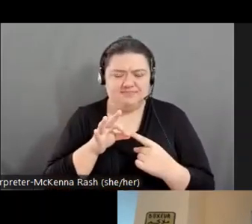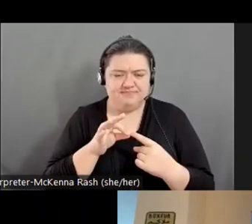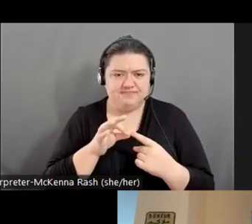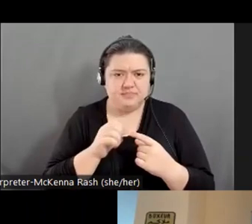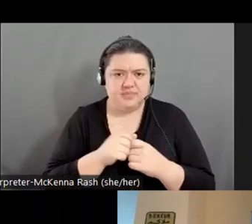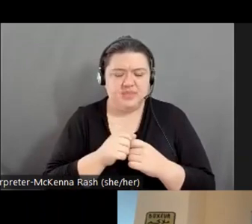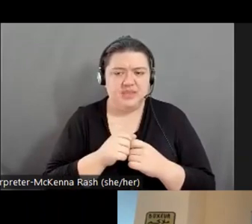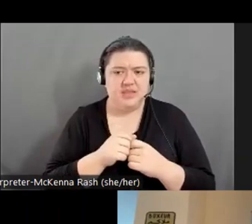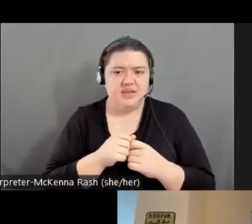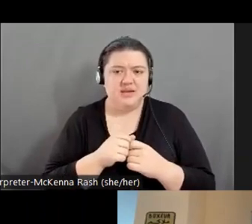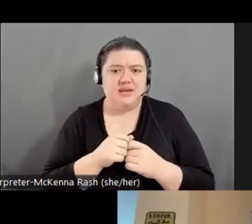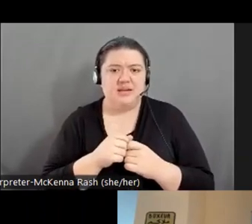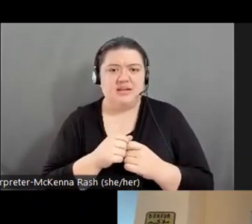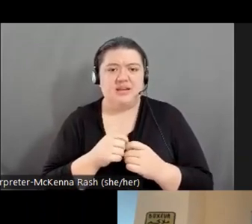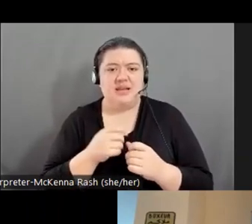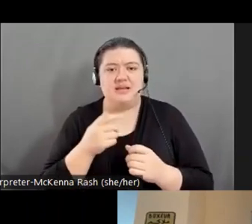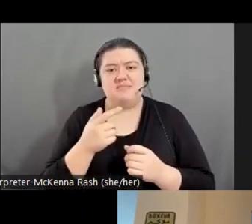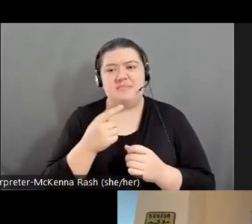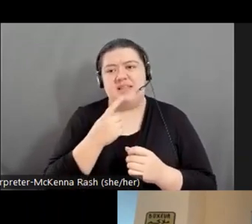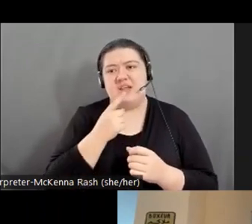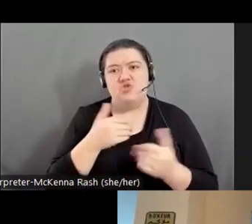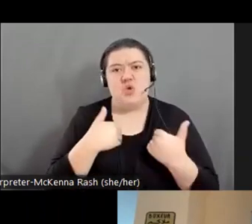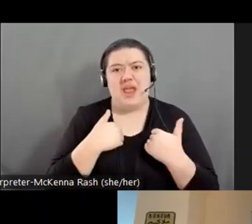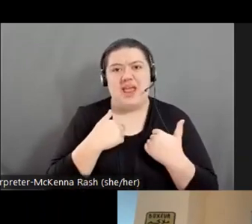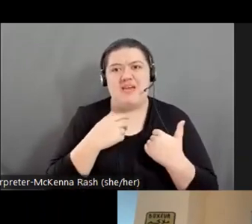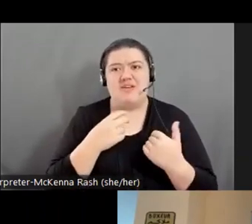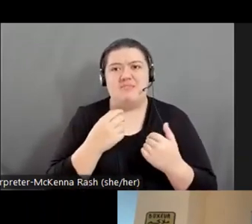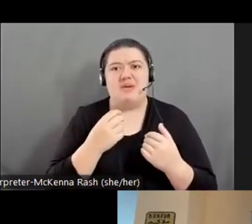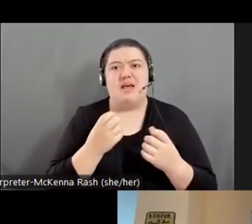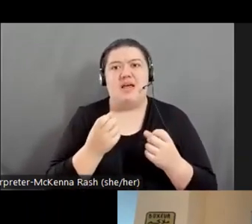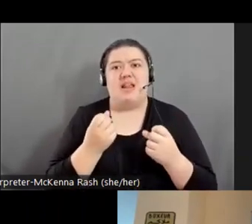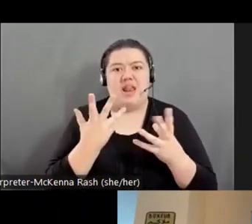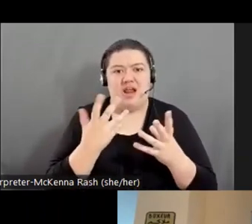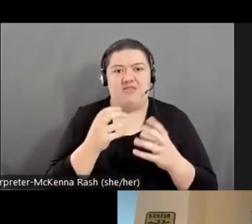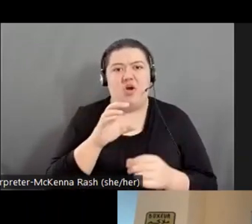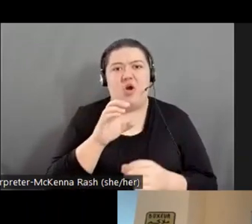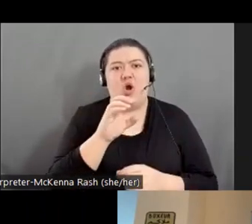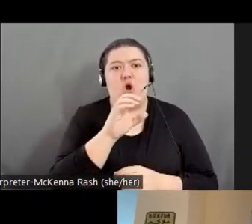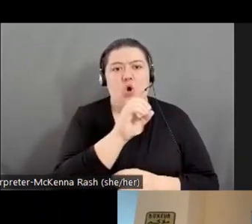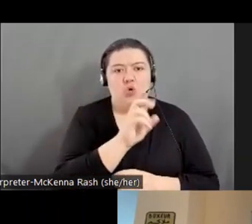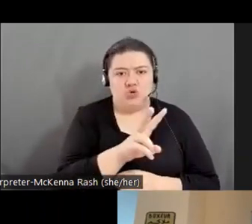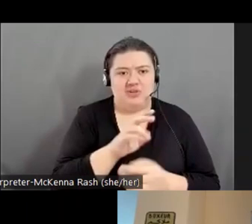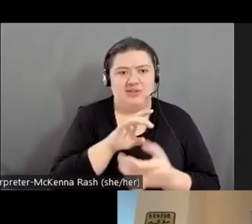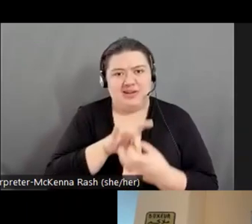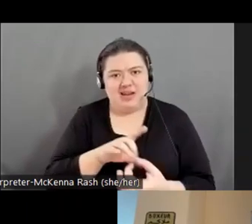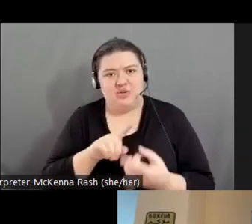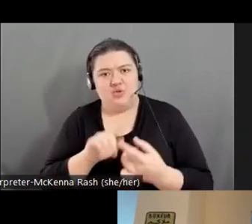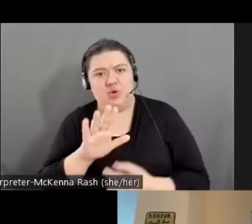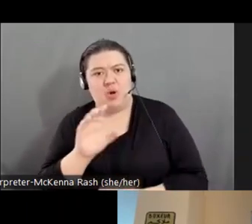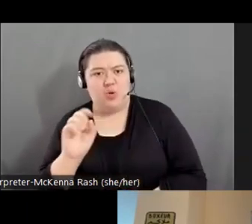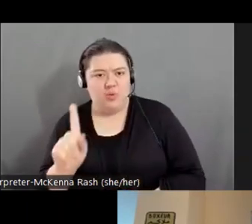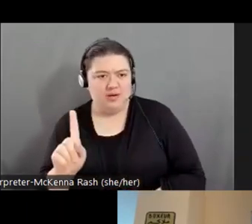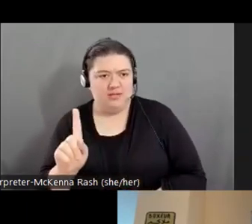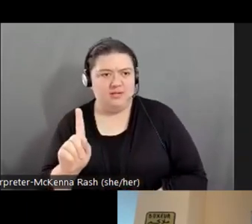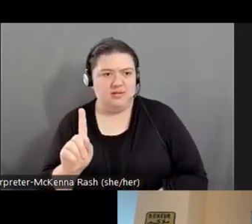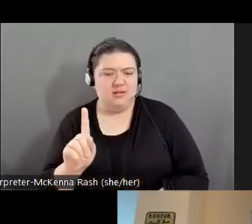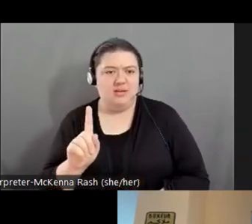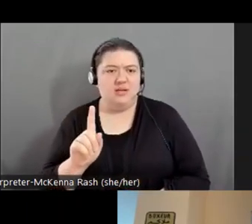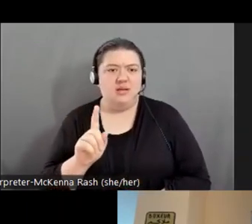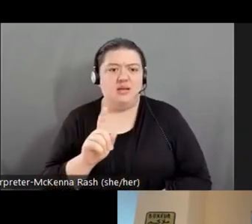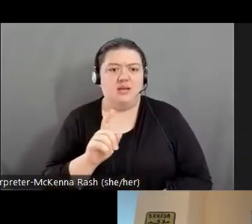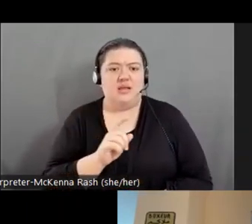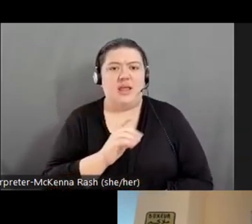say you've got a dozen O2s that are connected to your O1, really, and the